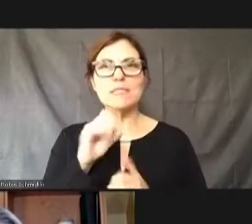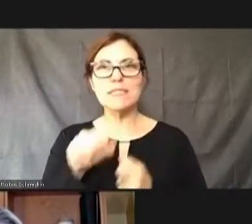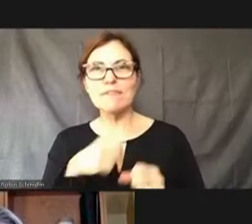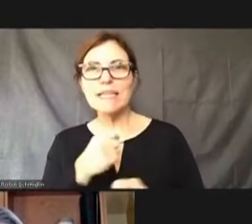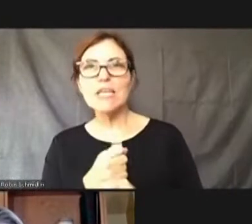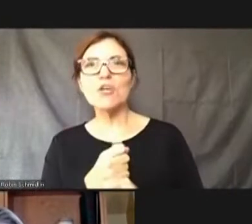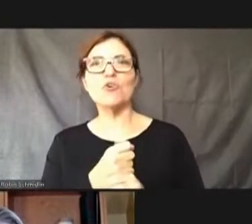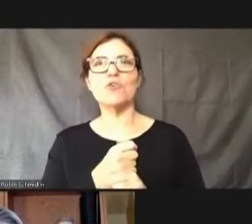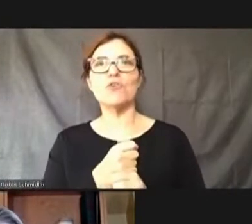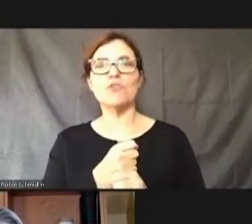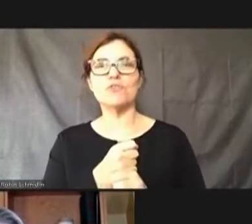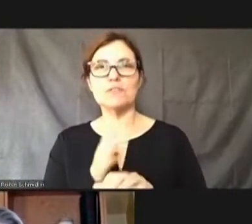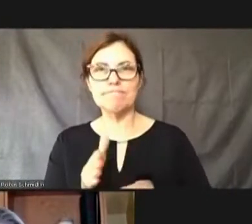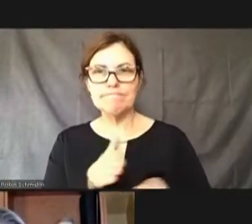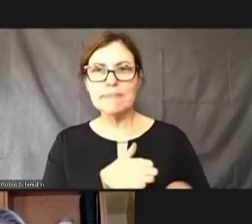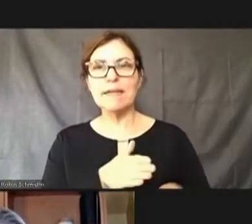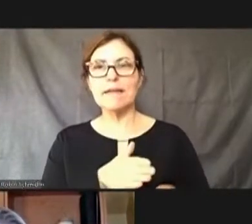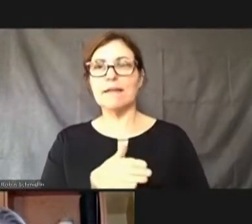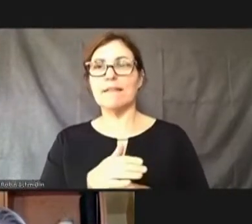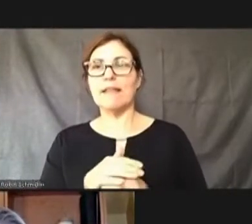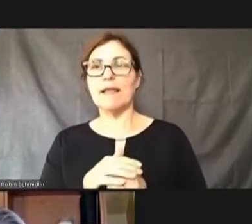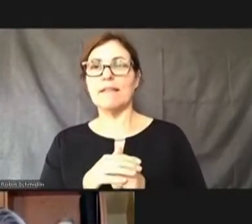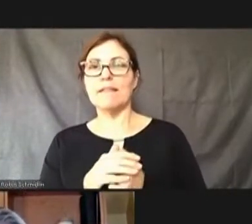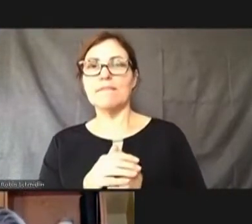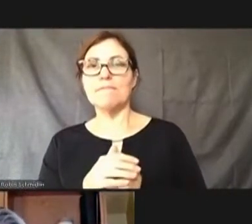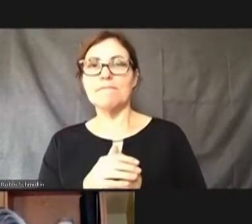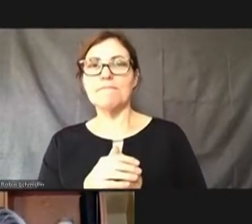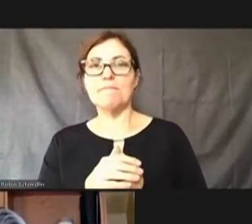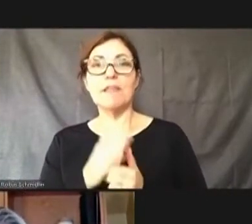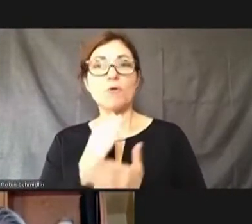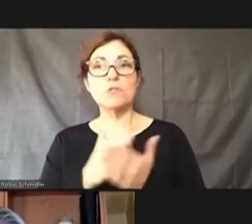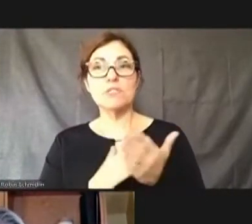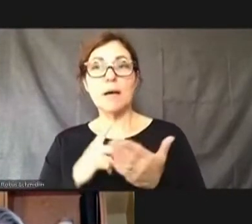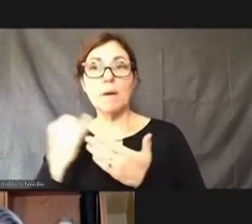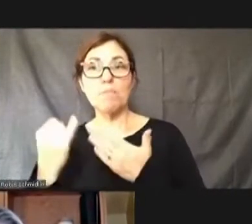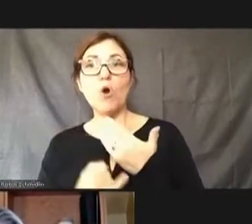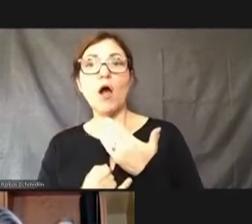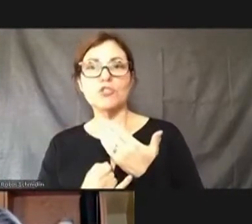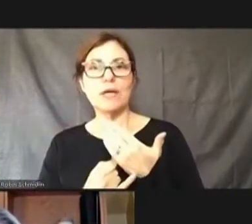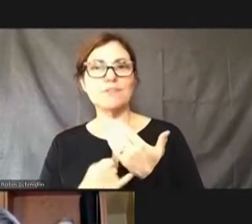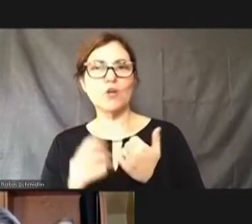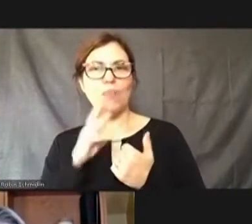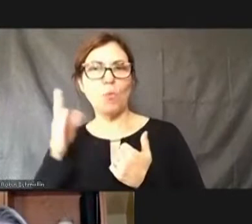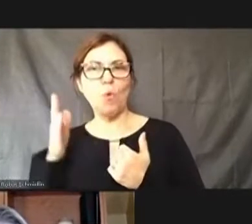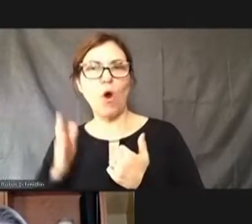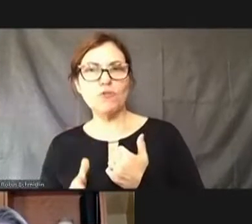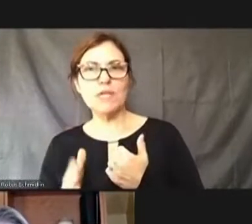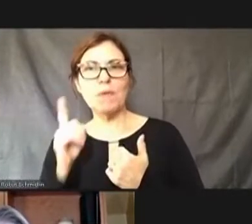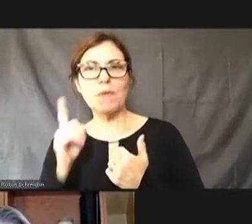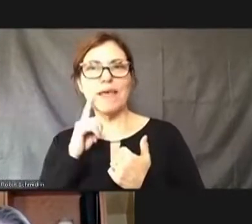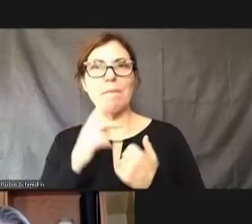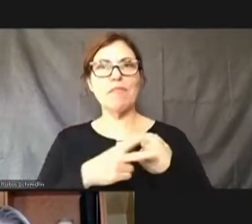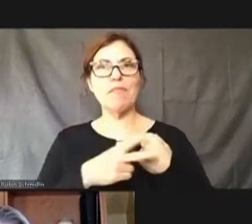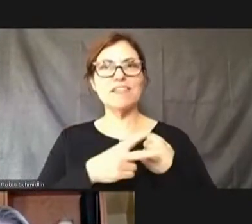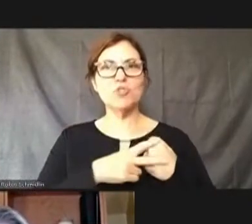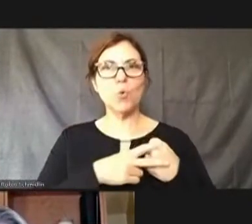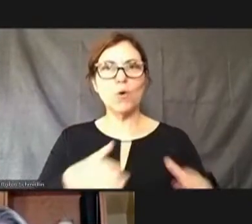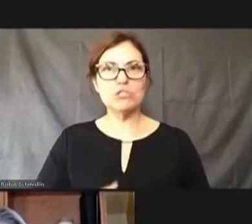projects on the water side that, when we think about storage tanks, we think about our chemical